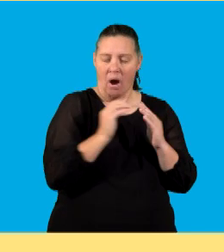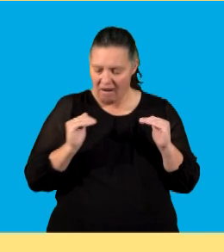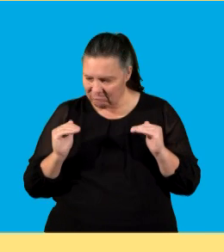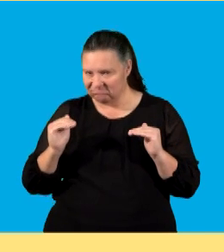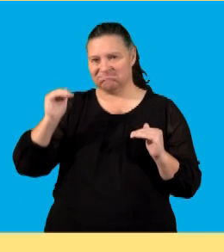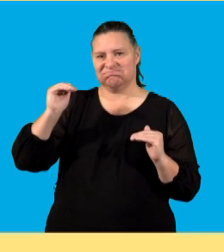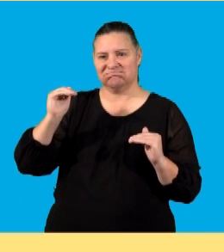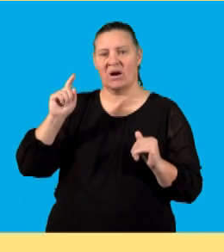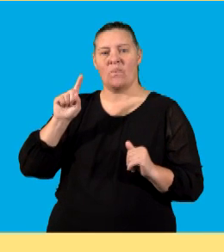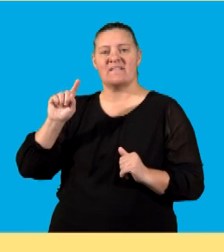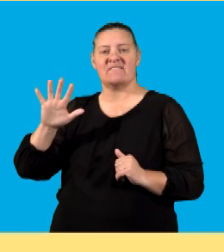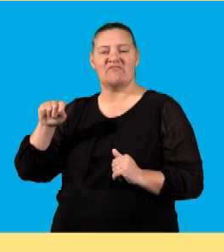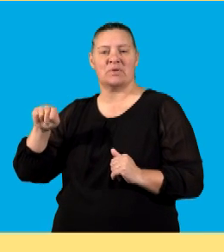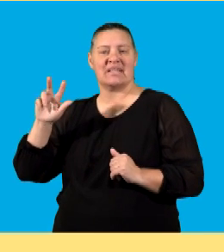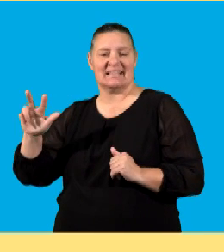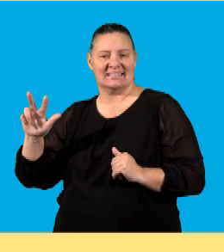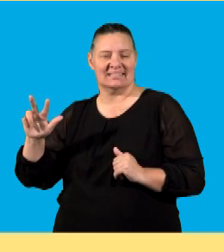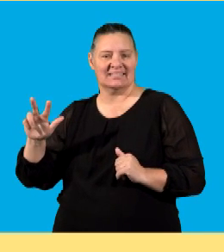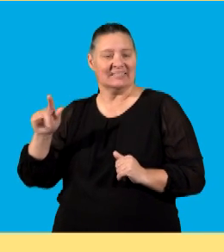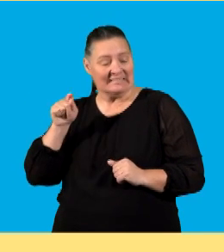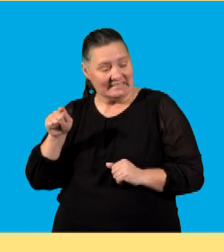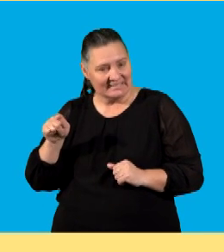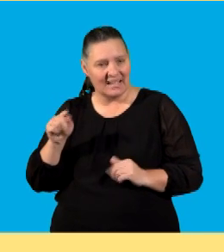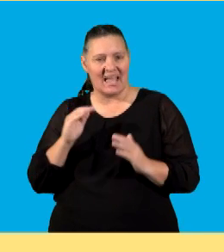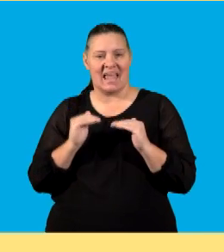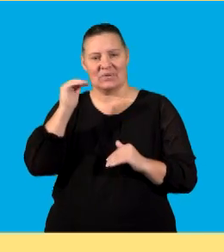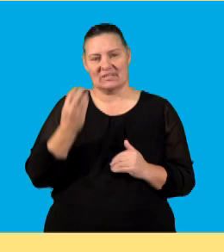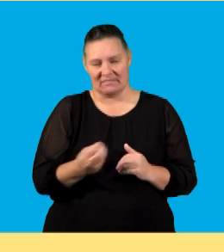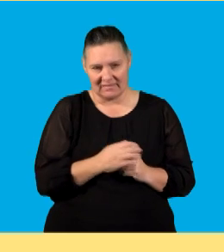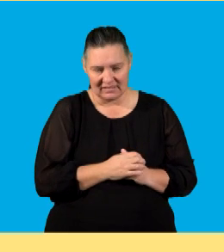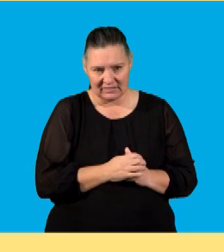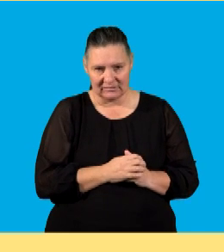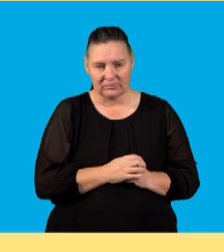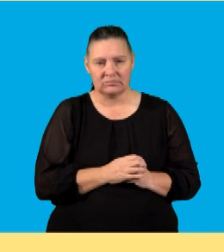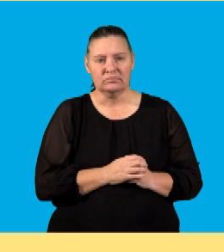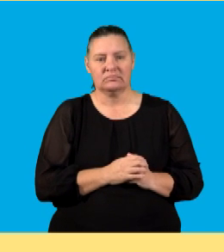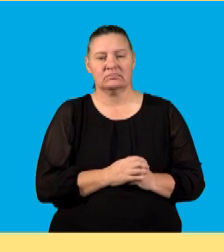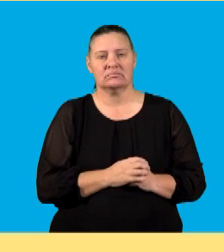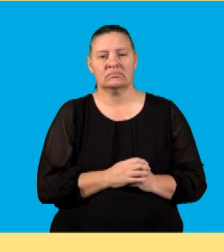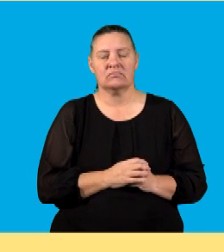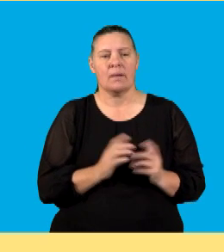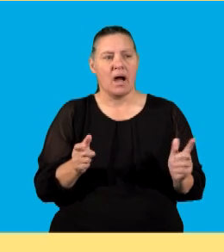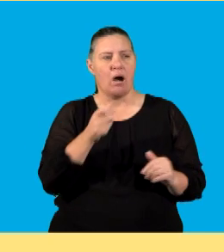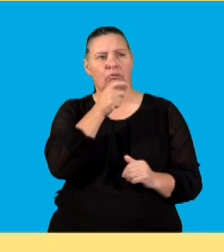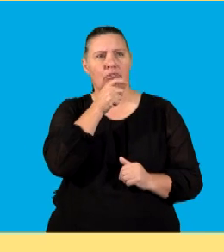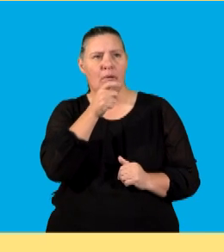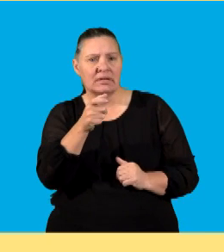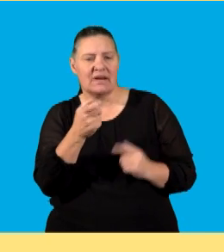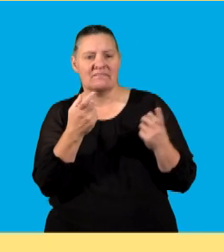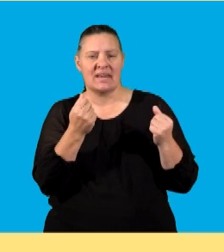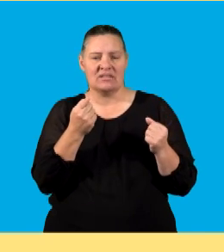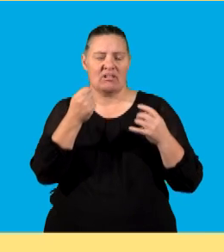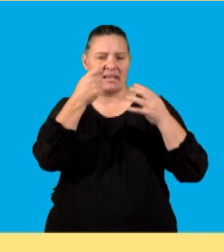13.4, now it is 15.8. Therefore, there is an increase. There is an increase. But when you're